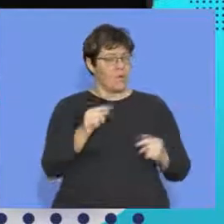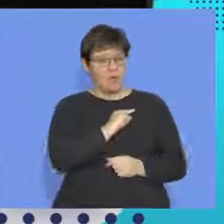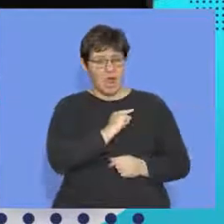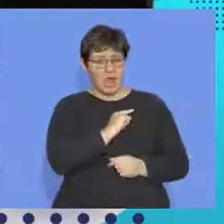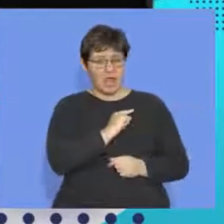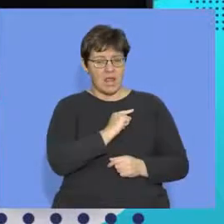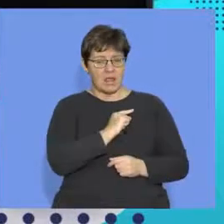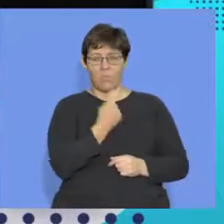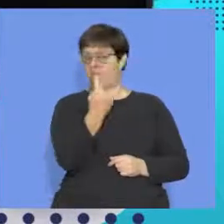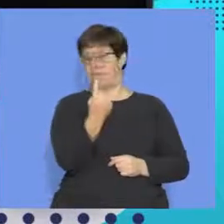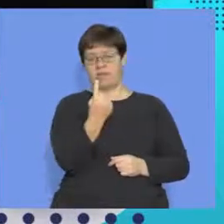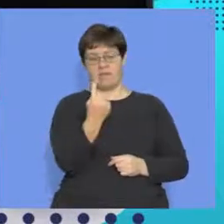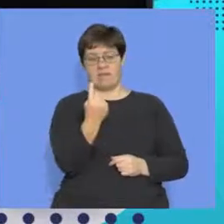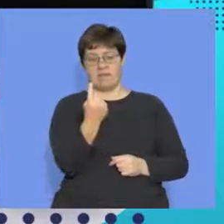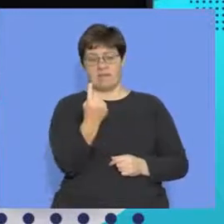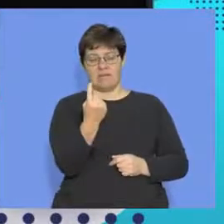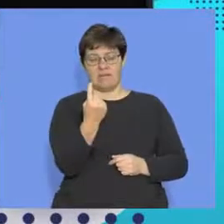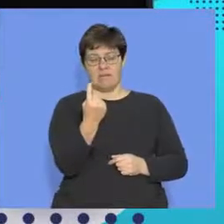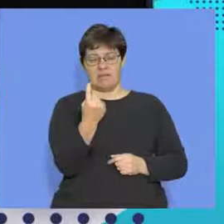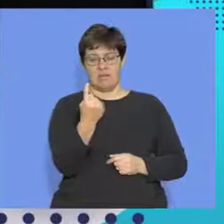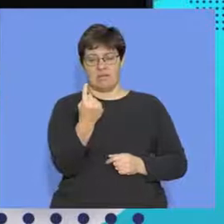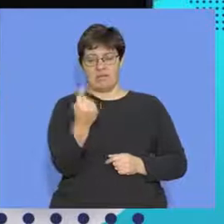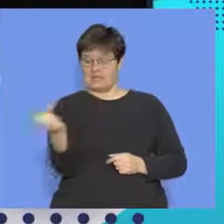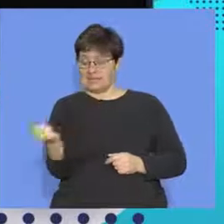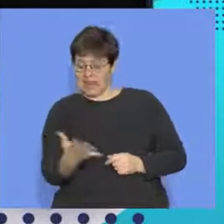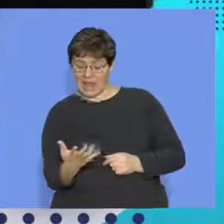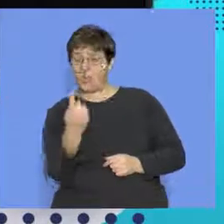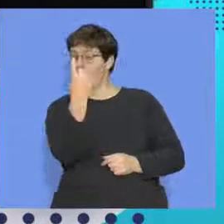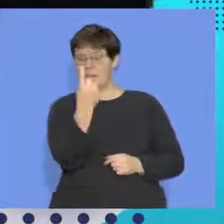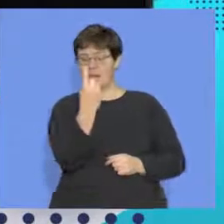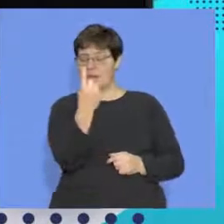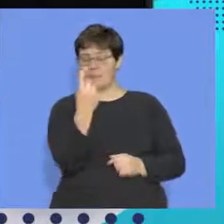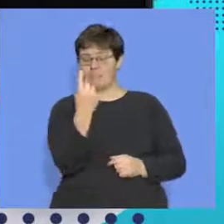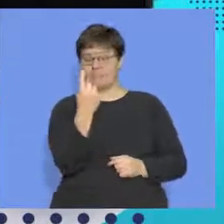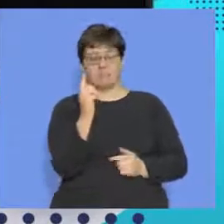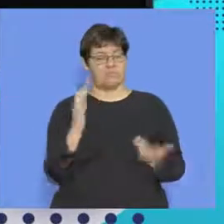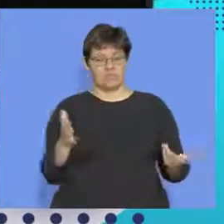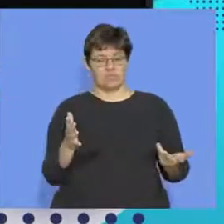only one, the event is one. There's only one in a die. But the